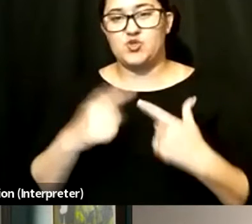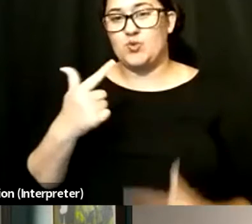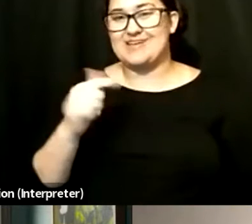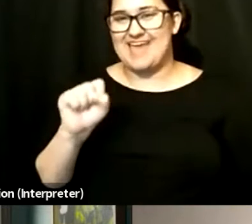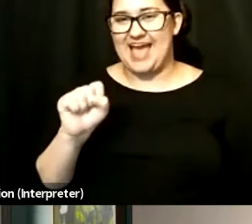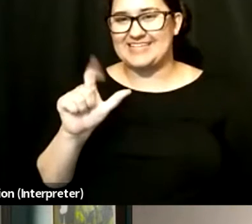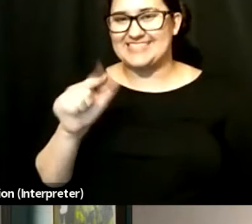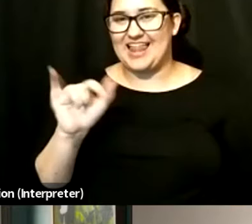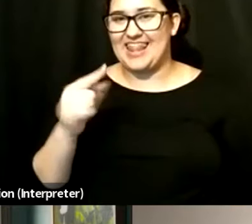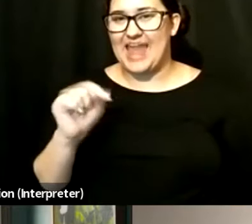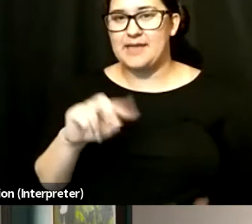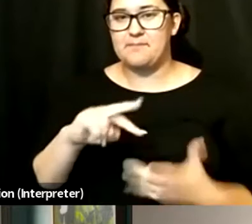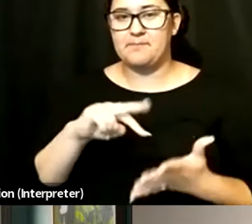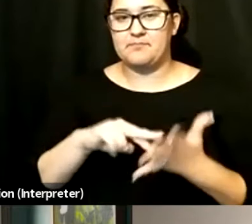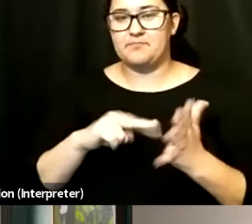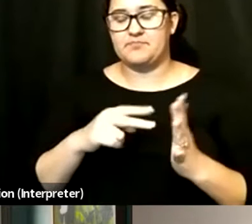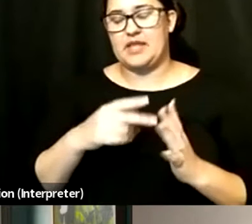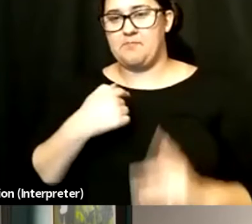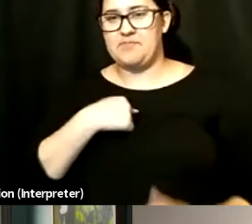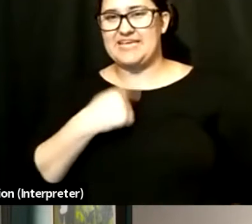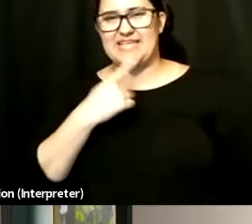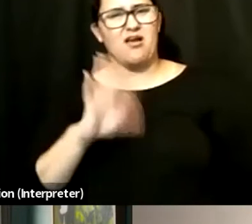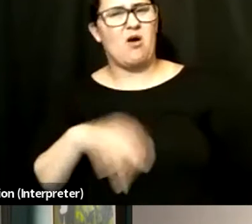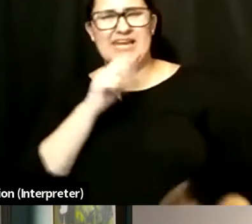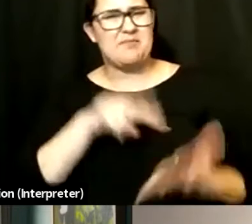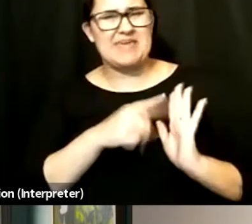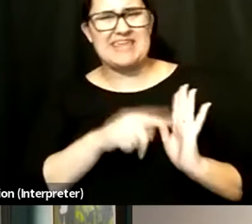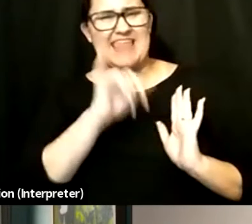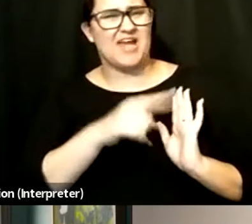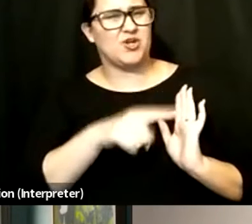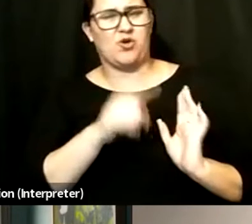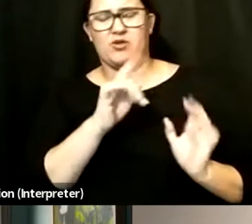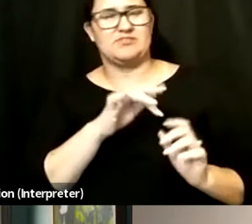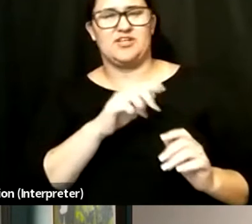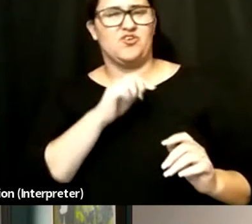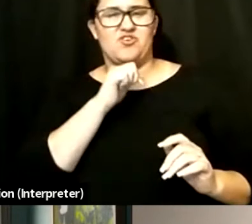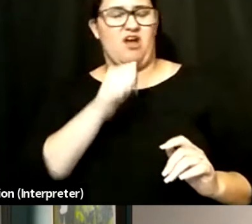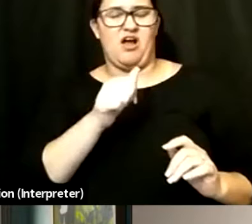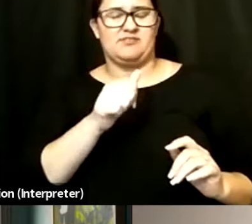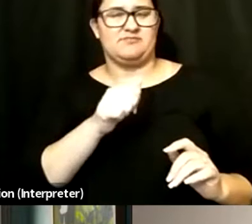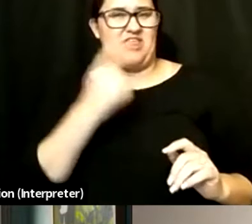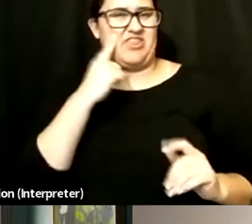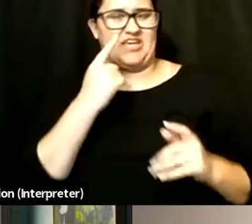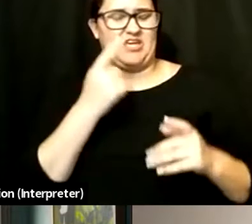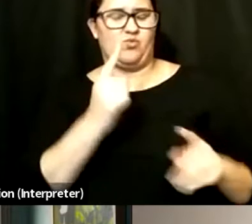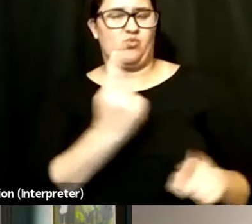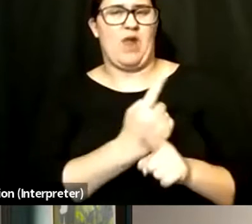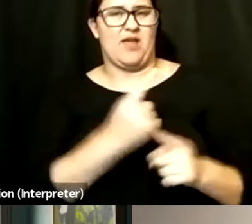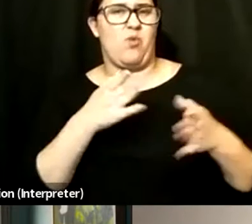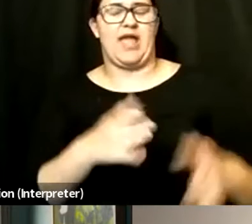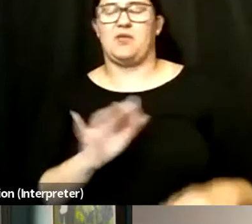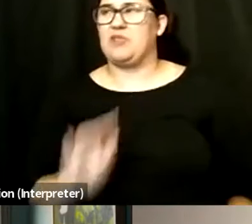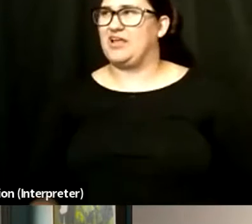was there. Nobody speaks to the intent when they're performing action, first of all. So we have no reason to assume that what they're doing is helpful.